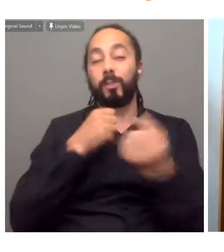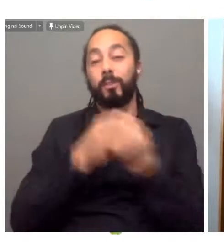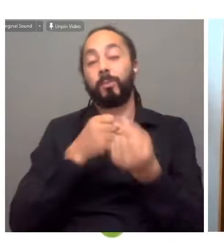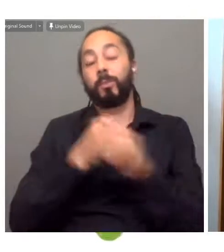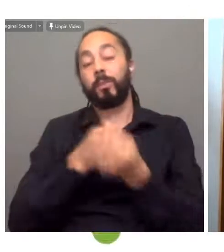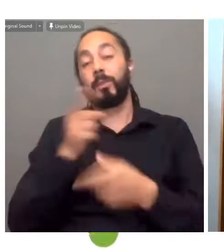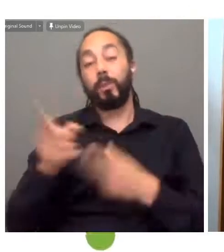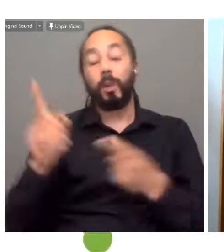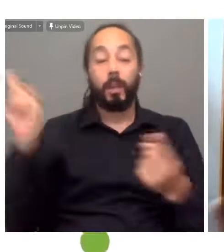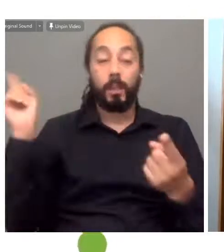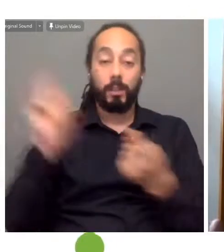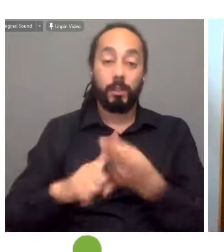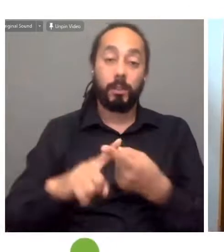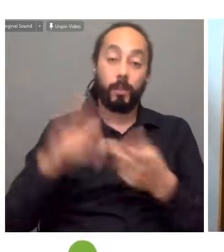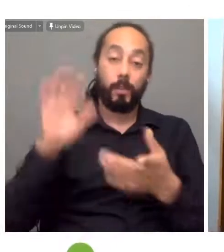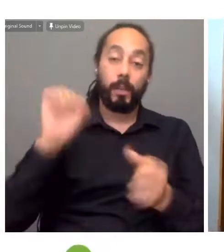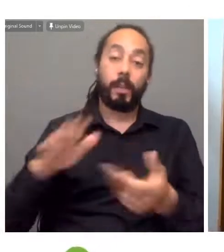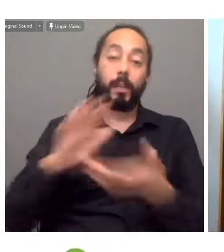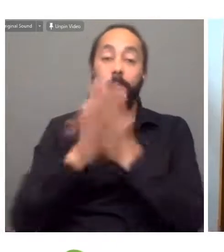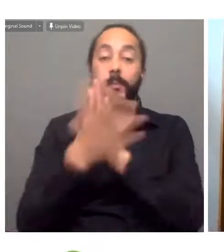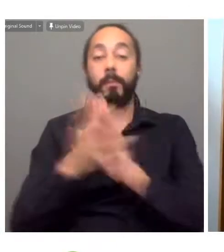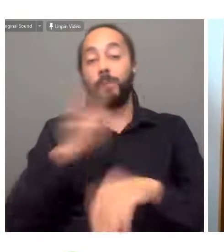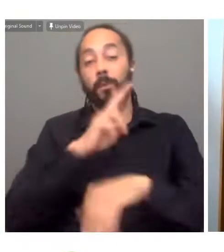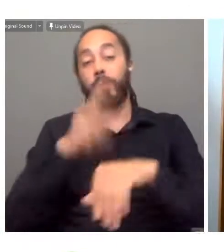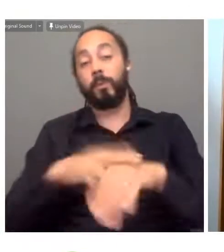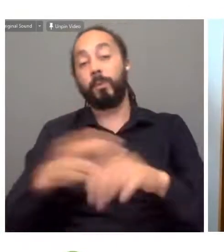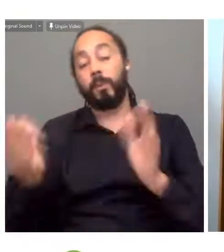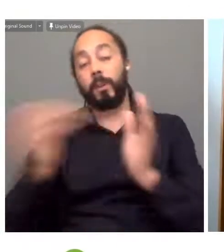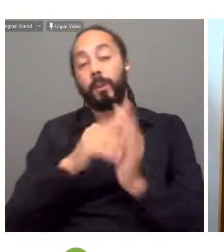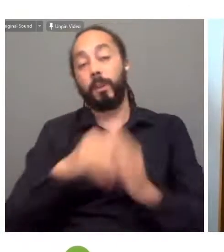to normal levels, and so